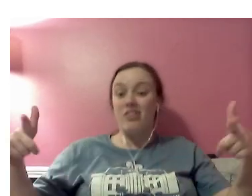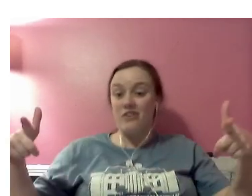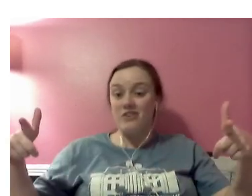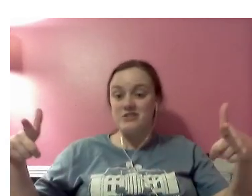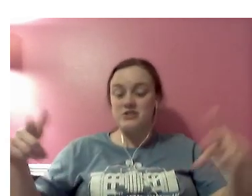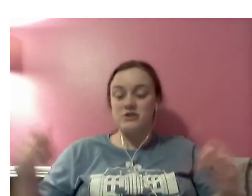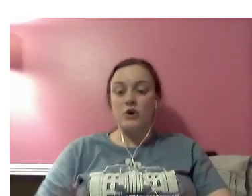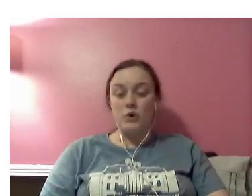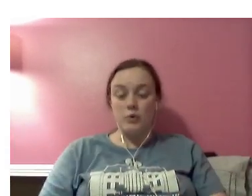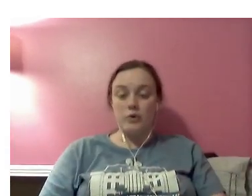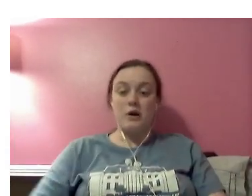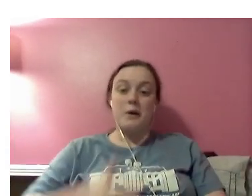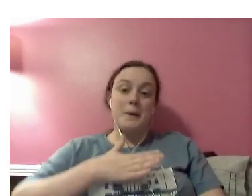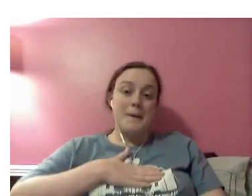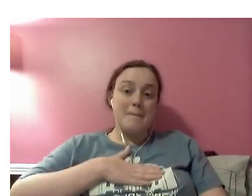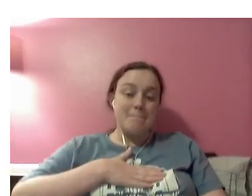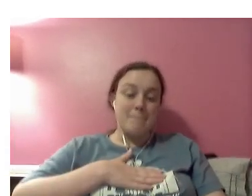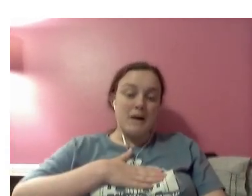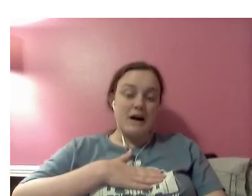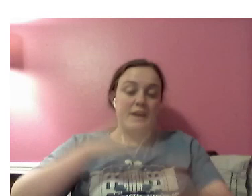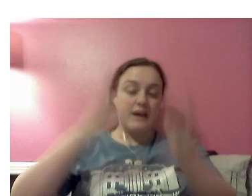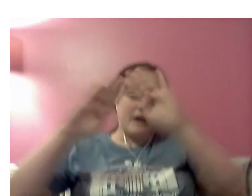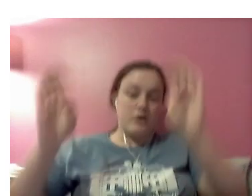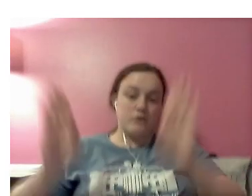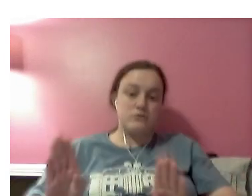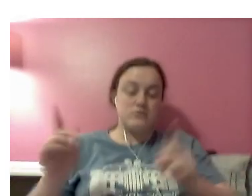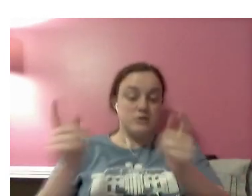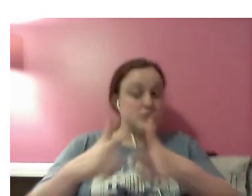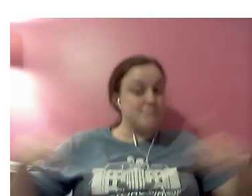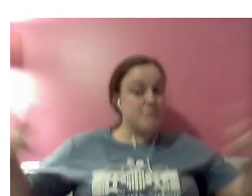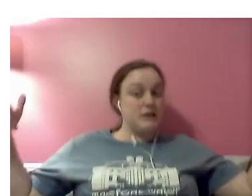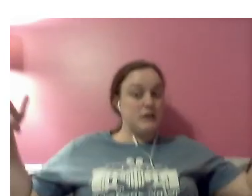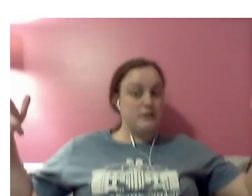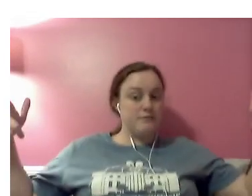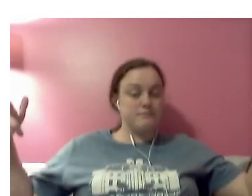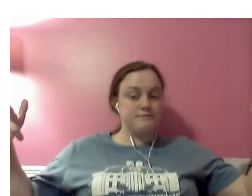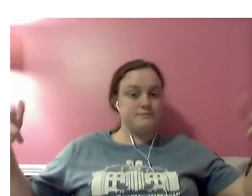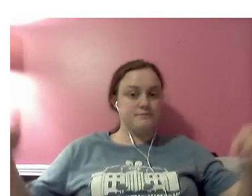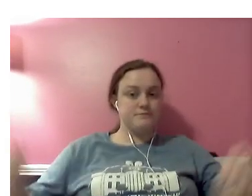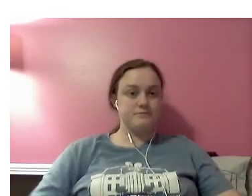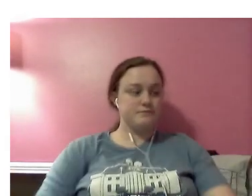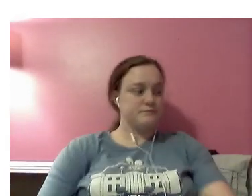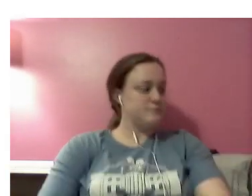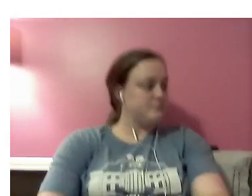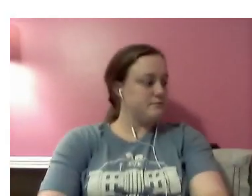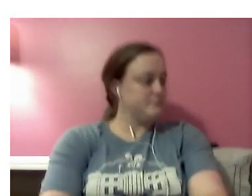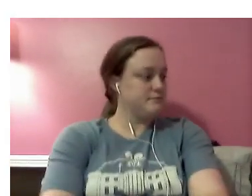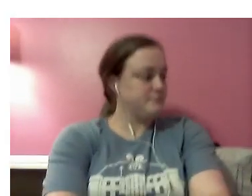large. Or my house is big.